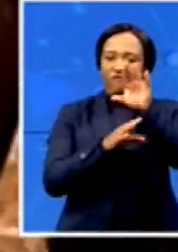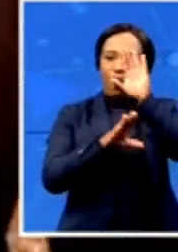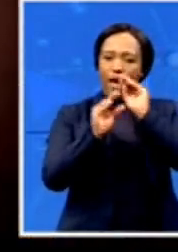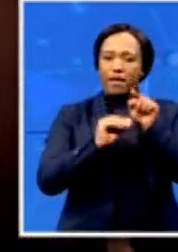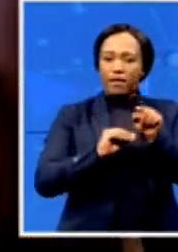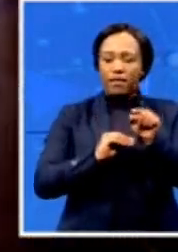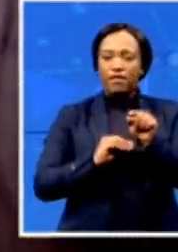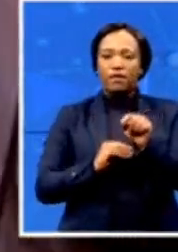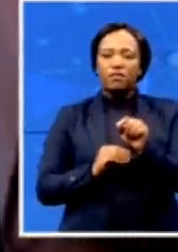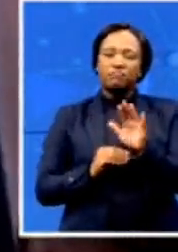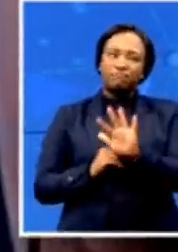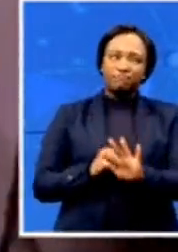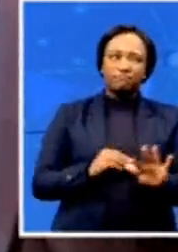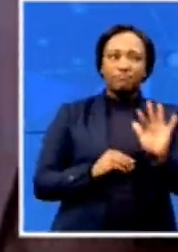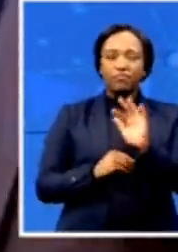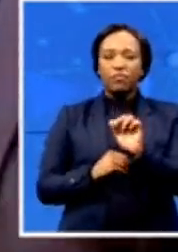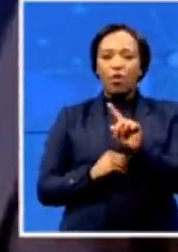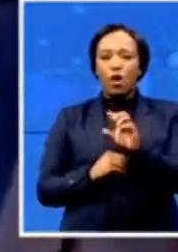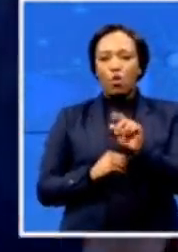101 schools are not accessible.